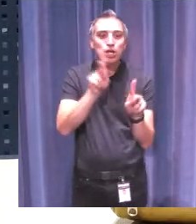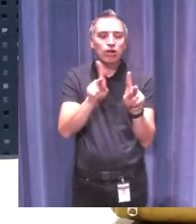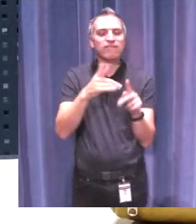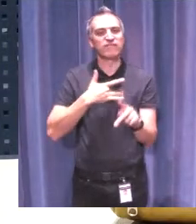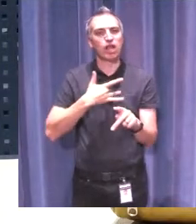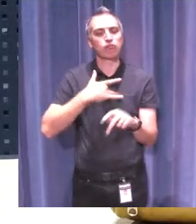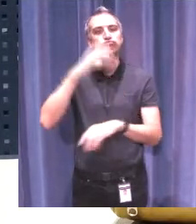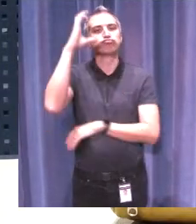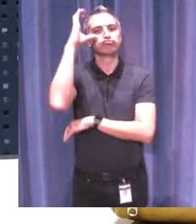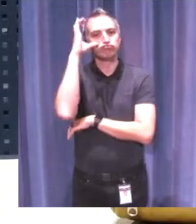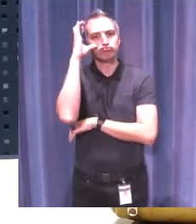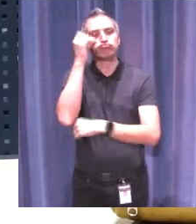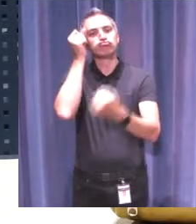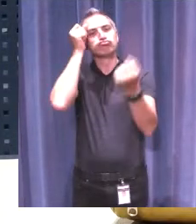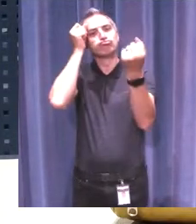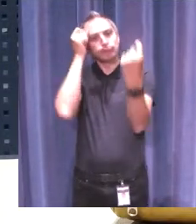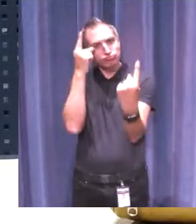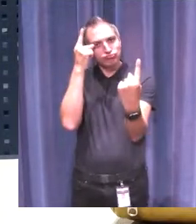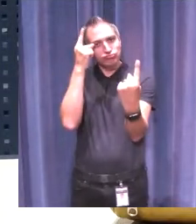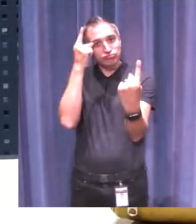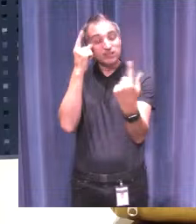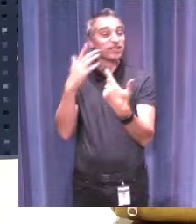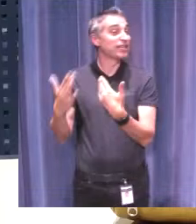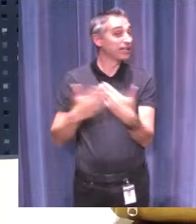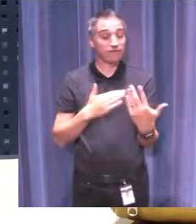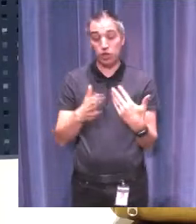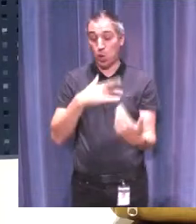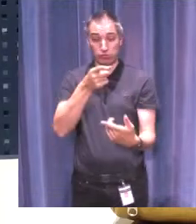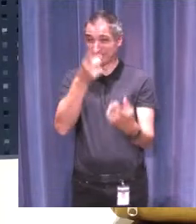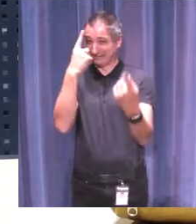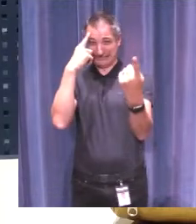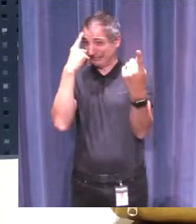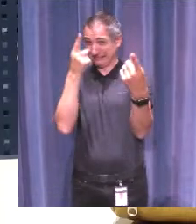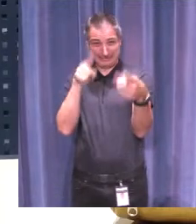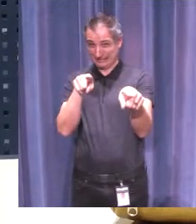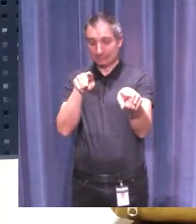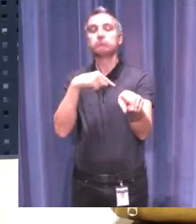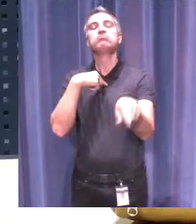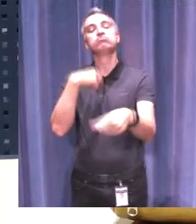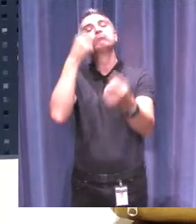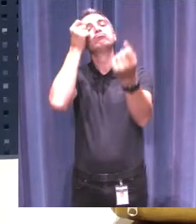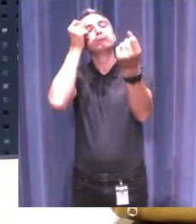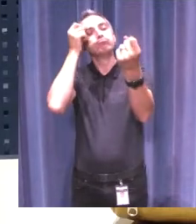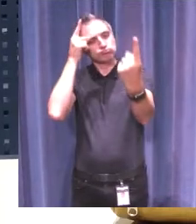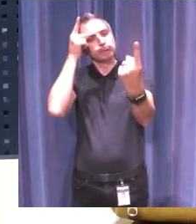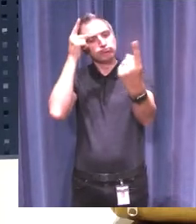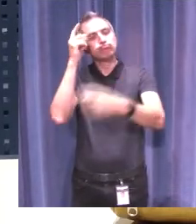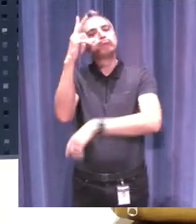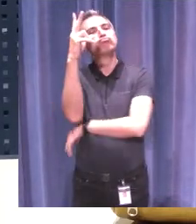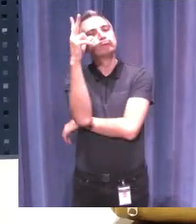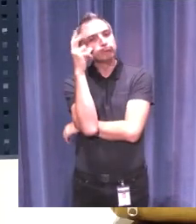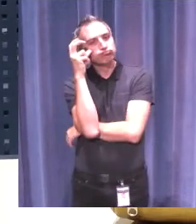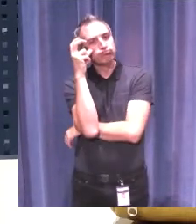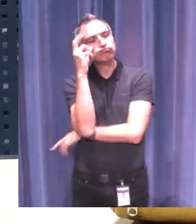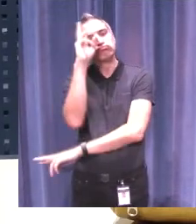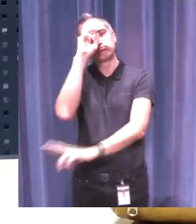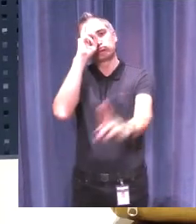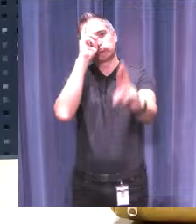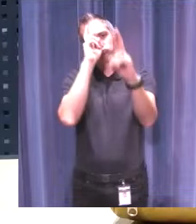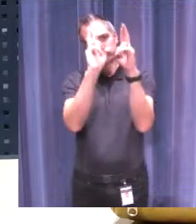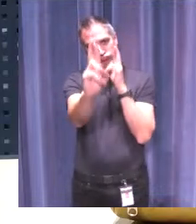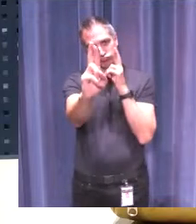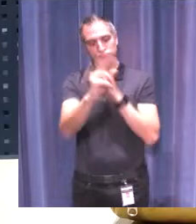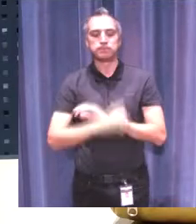heard, make them feel like even though you won't agree with them, that you heard what they said and you respect their